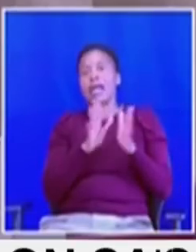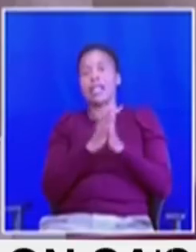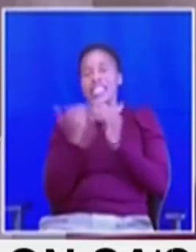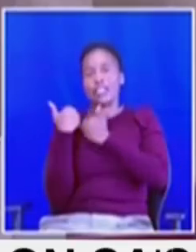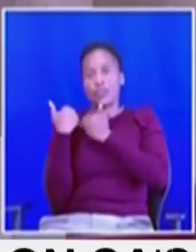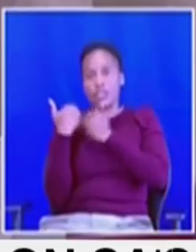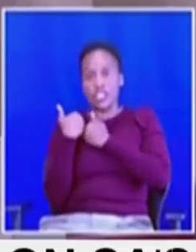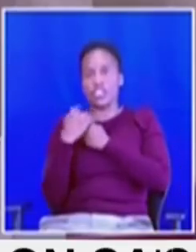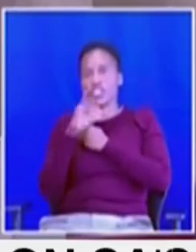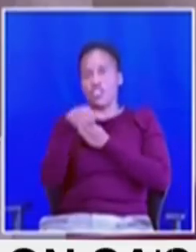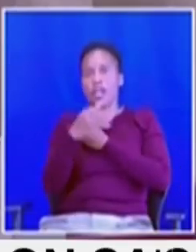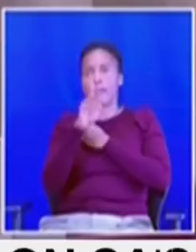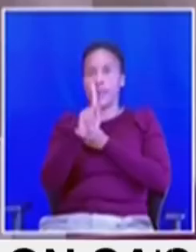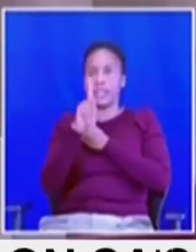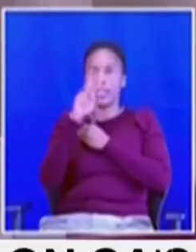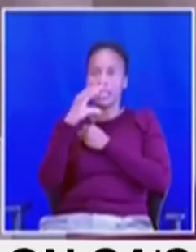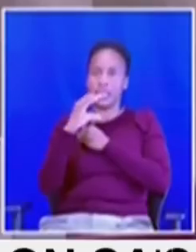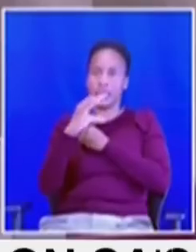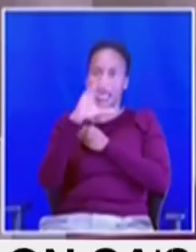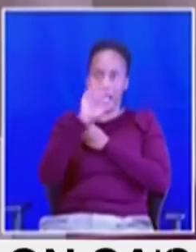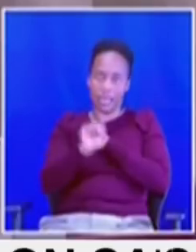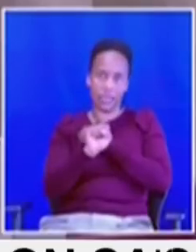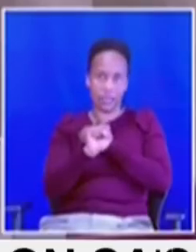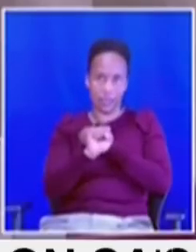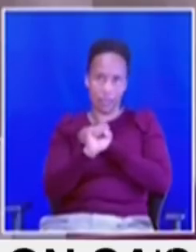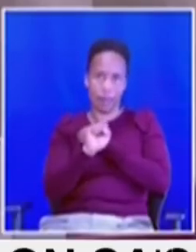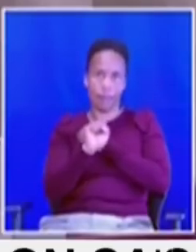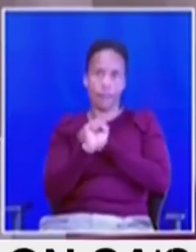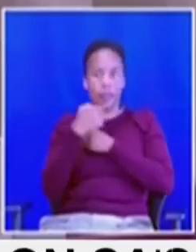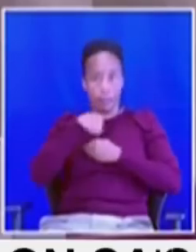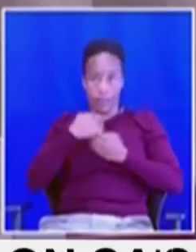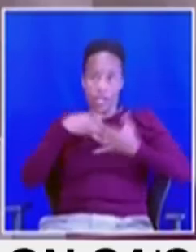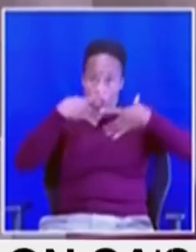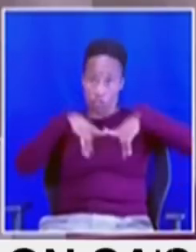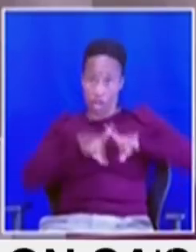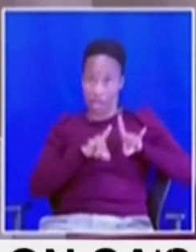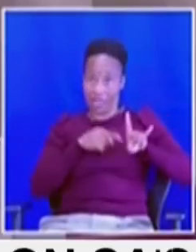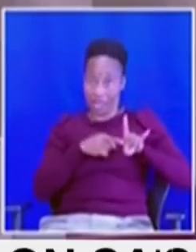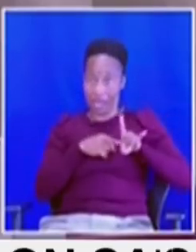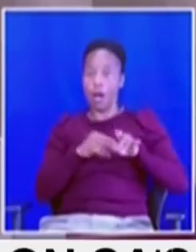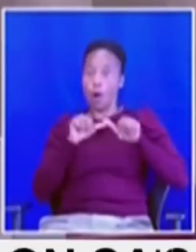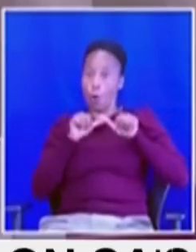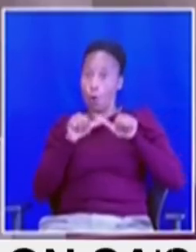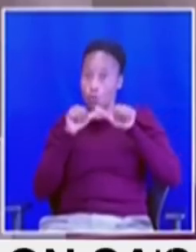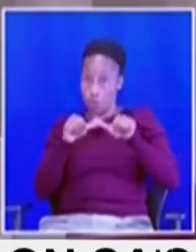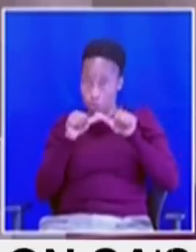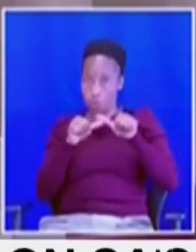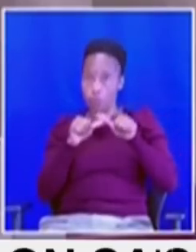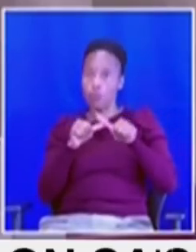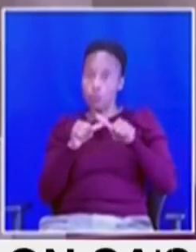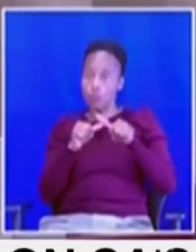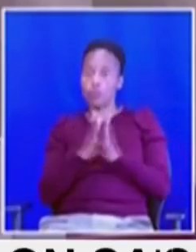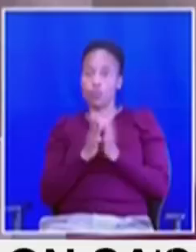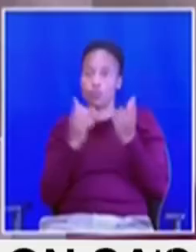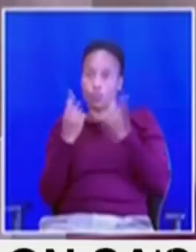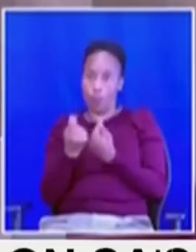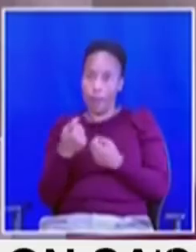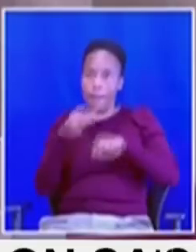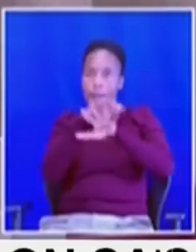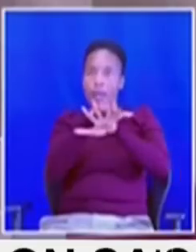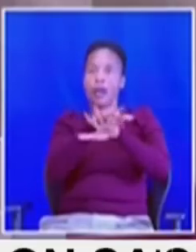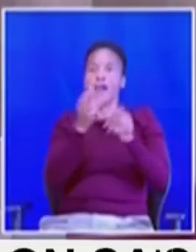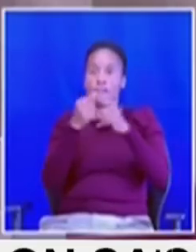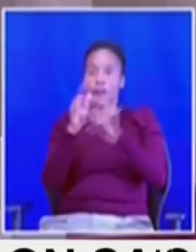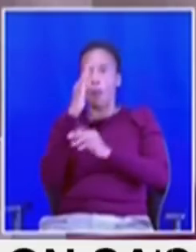JCPS, which I chair, we will continue to enforce the implementation of the